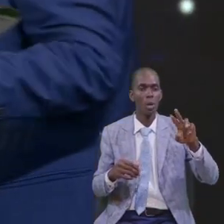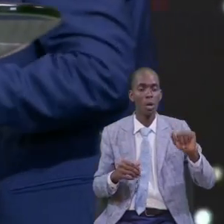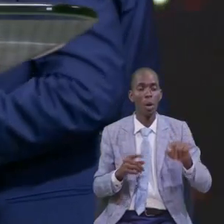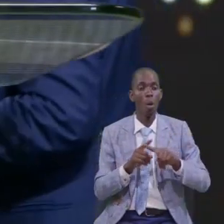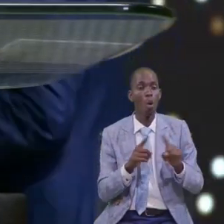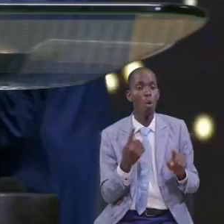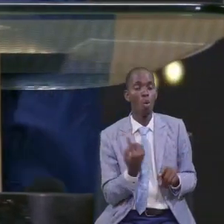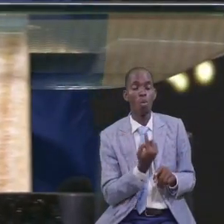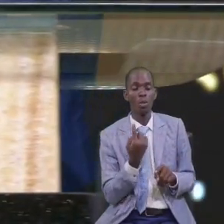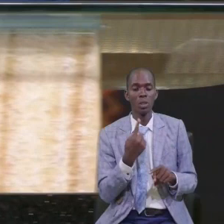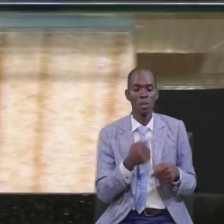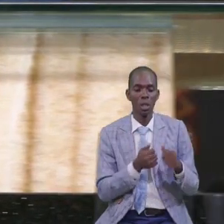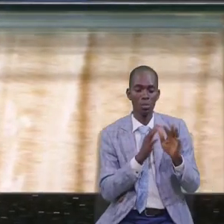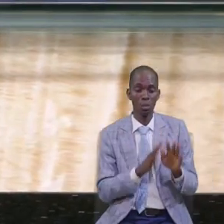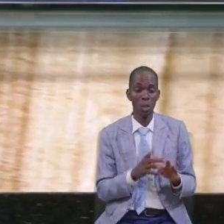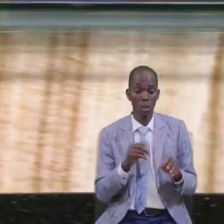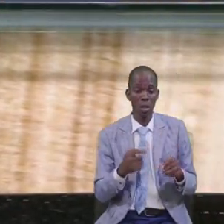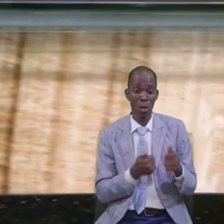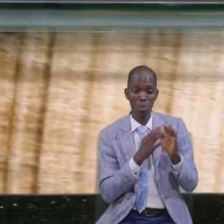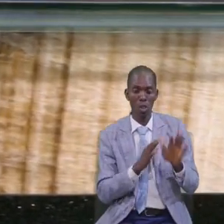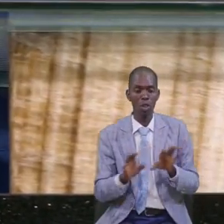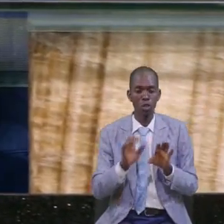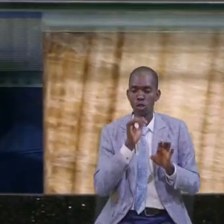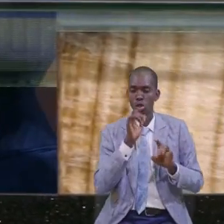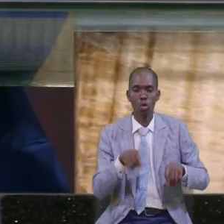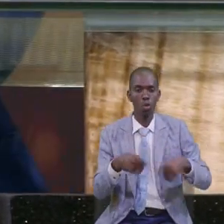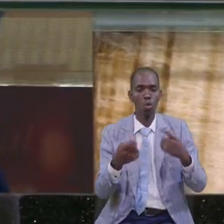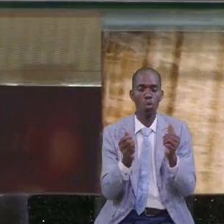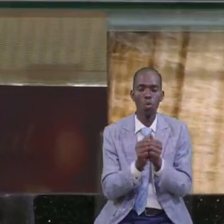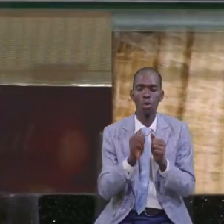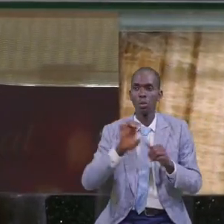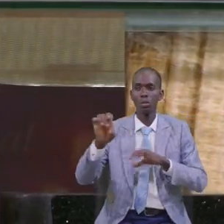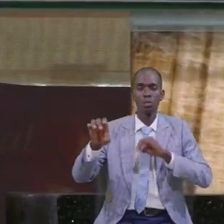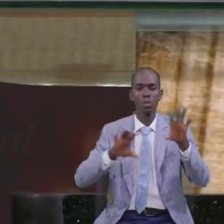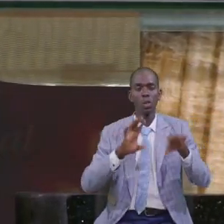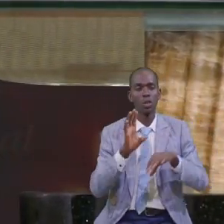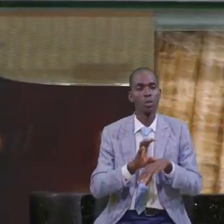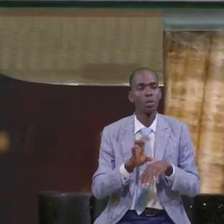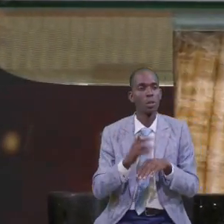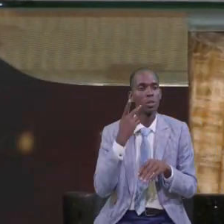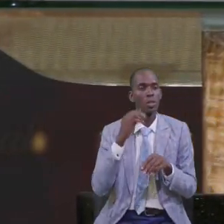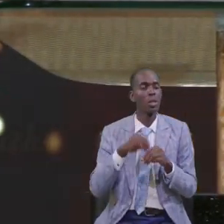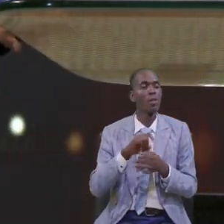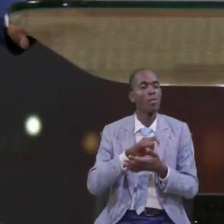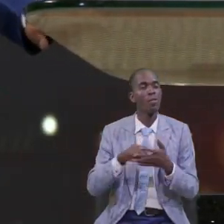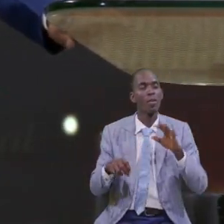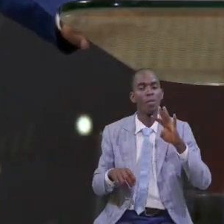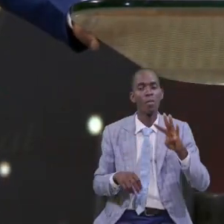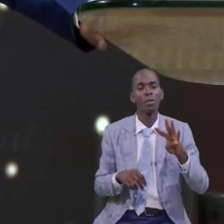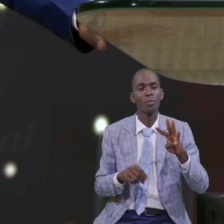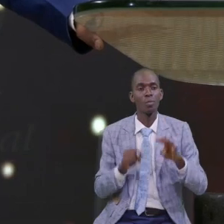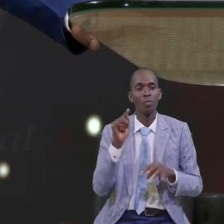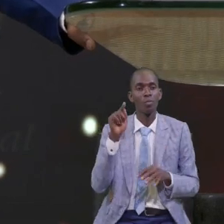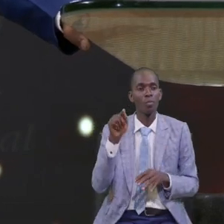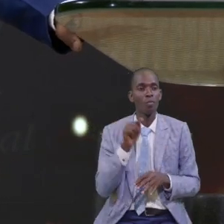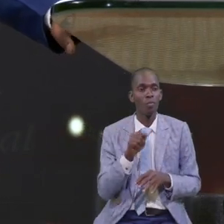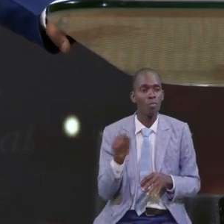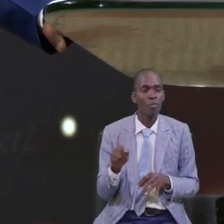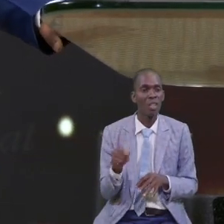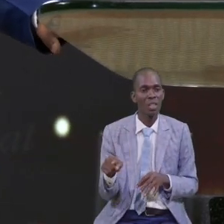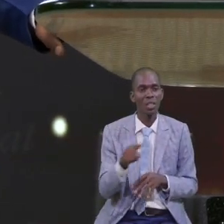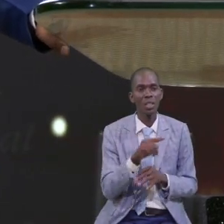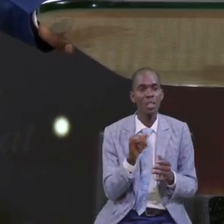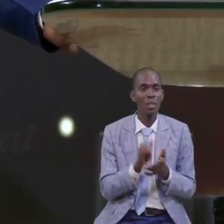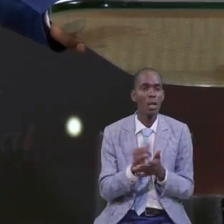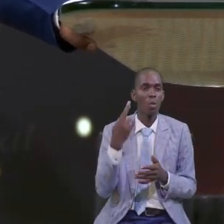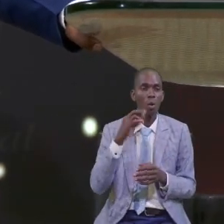did not go with them. And then in verse 4 tells us, and therefore they